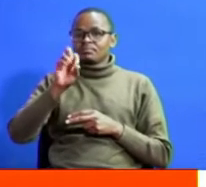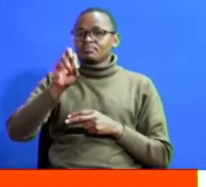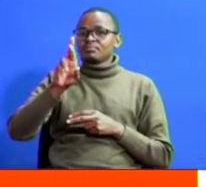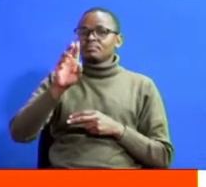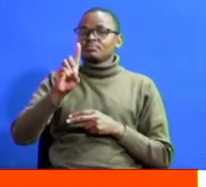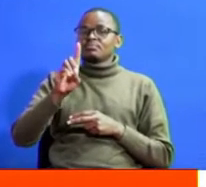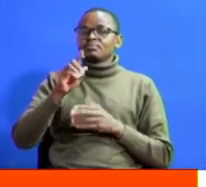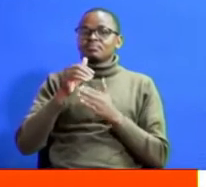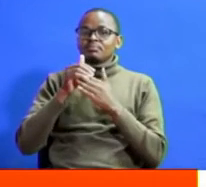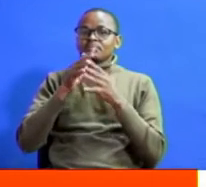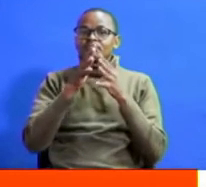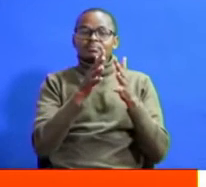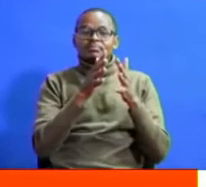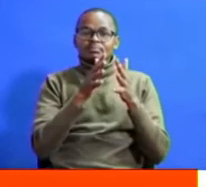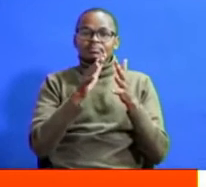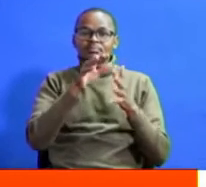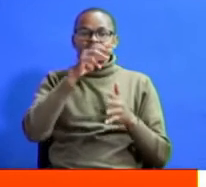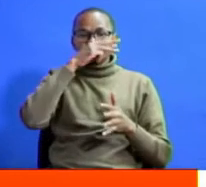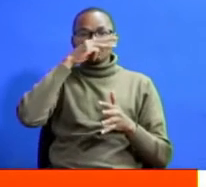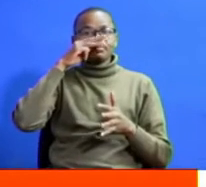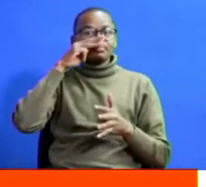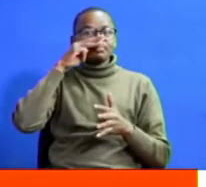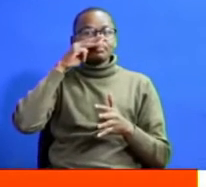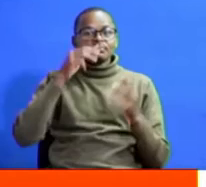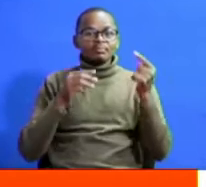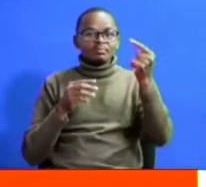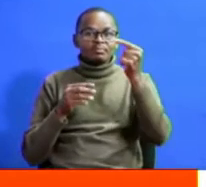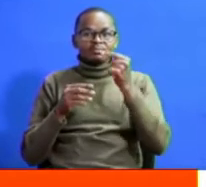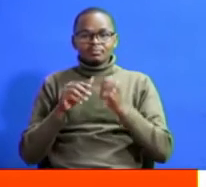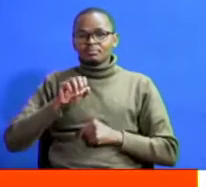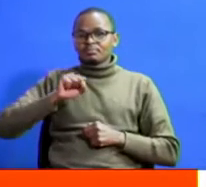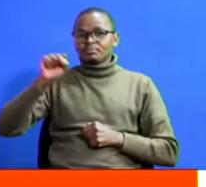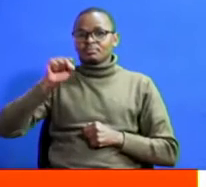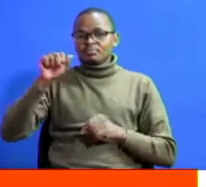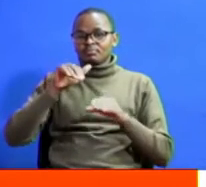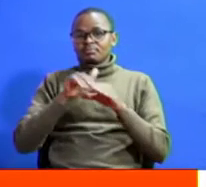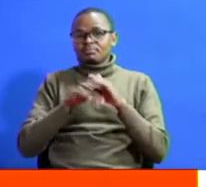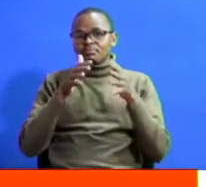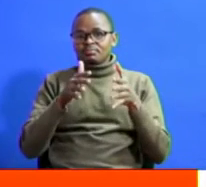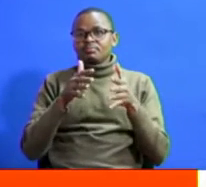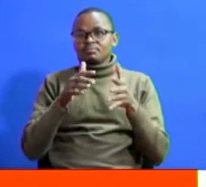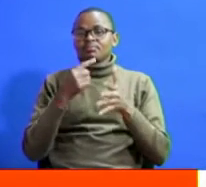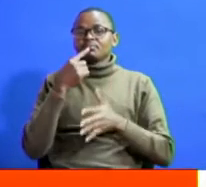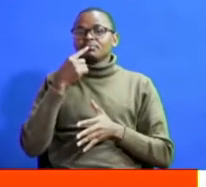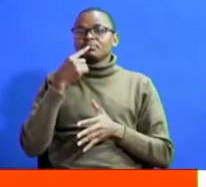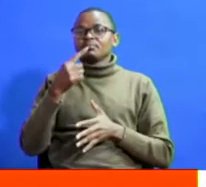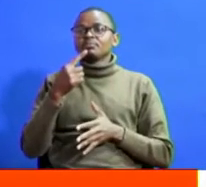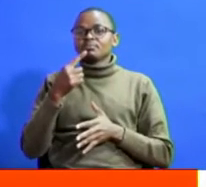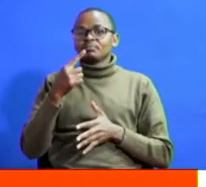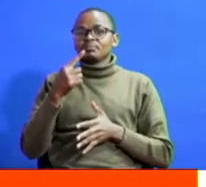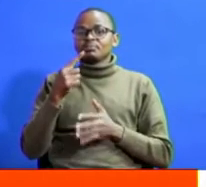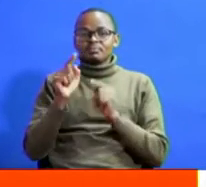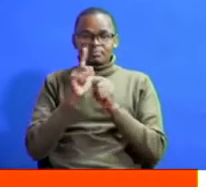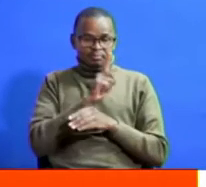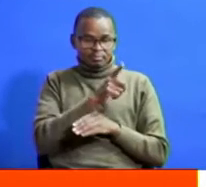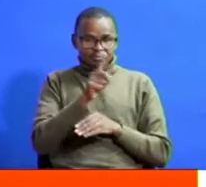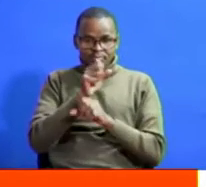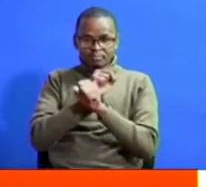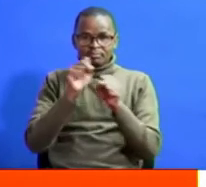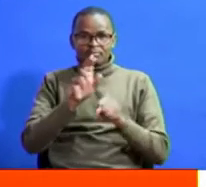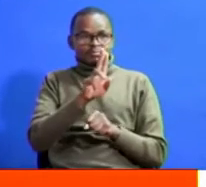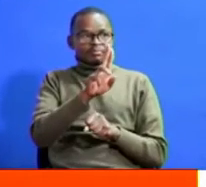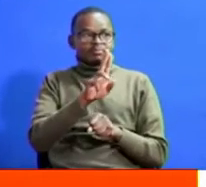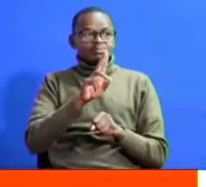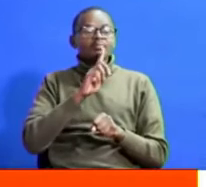party leader, of course, Moses Wetangula. They're bringing in politics into this. They're saying, they're criticizing President Uhuru